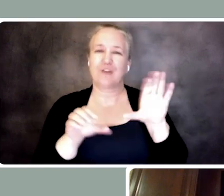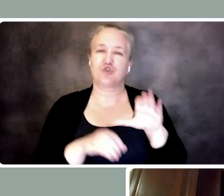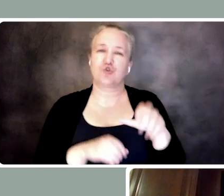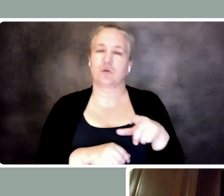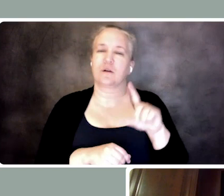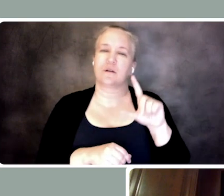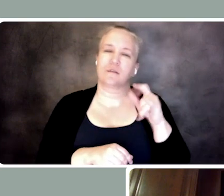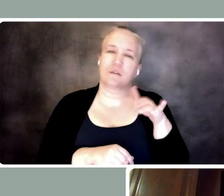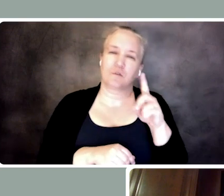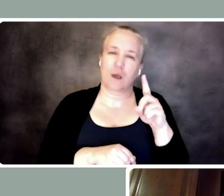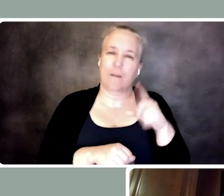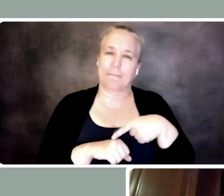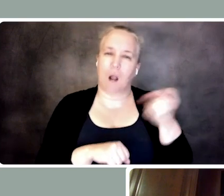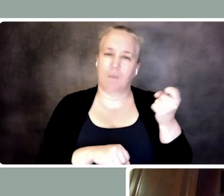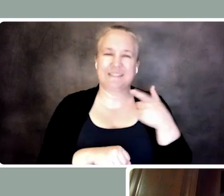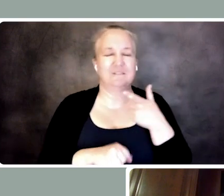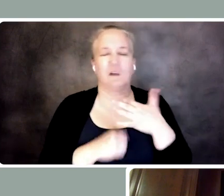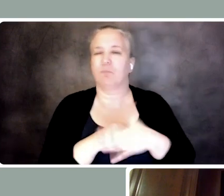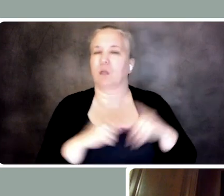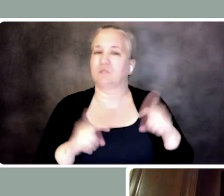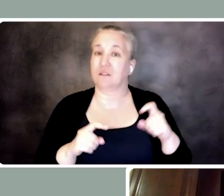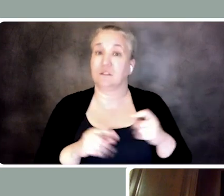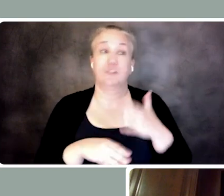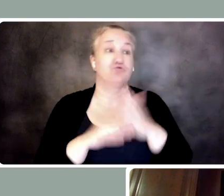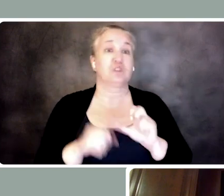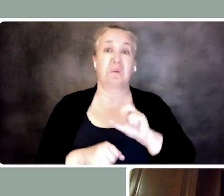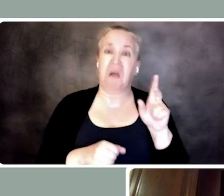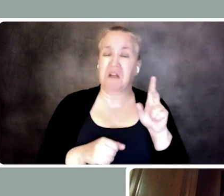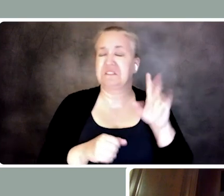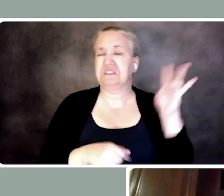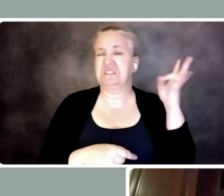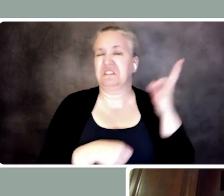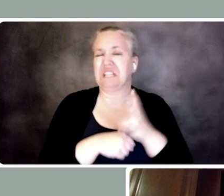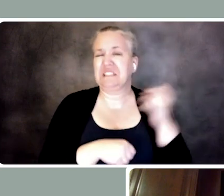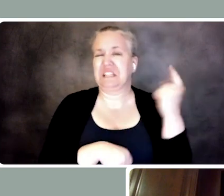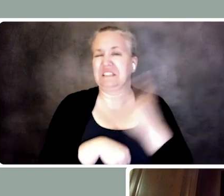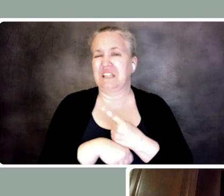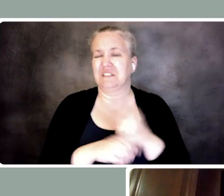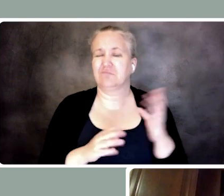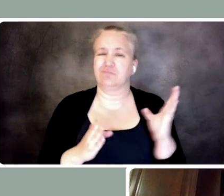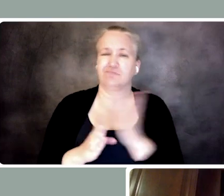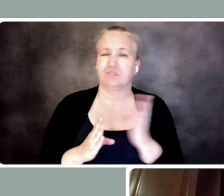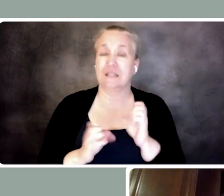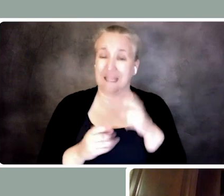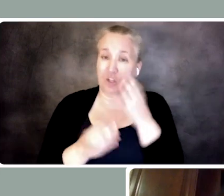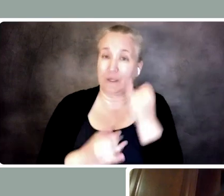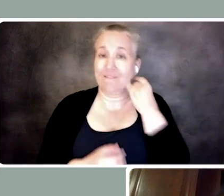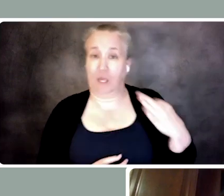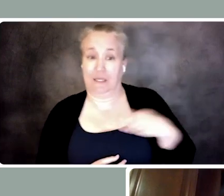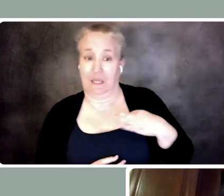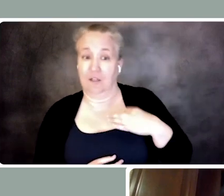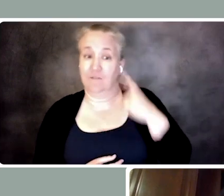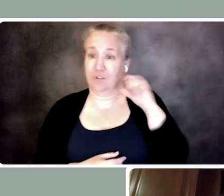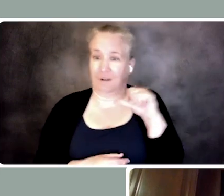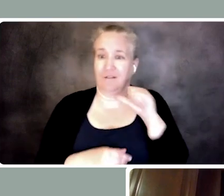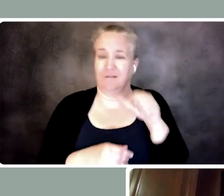also, which is basically a blood test, and the result comes back in 7 to 10 days, and which can tell you whether you're a candidate for PIK3 or not in the metastatic